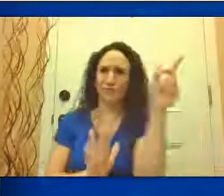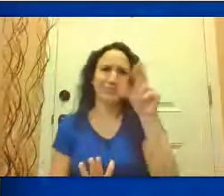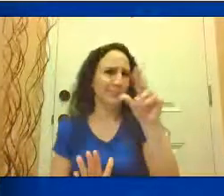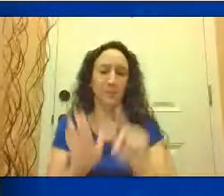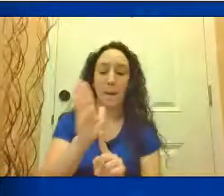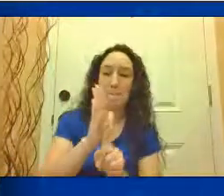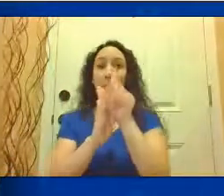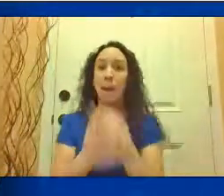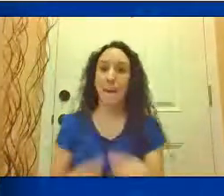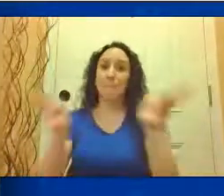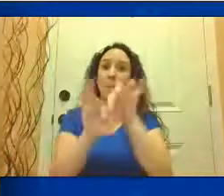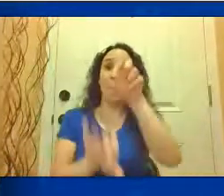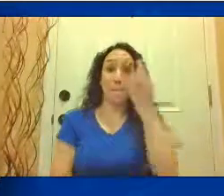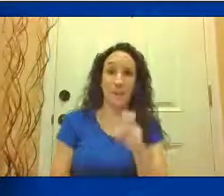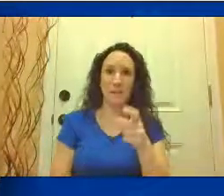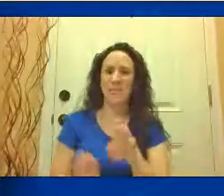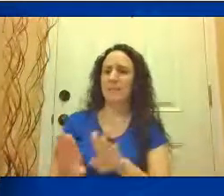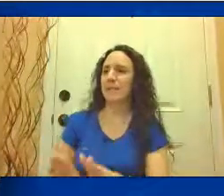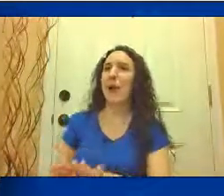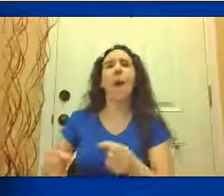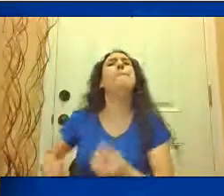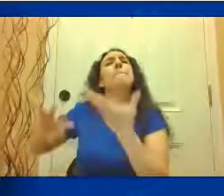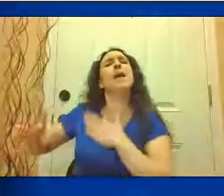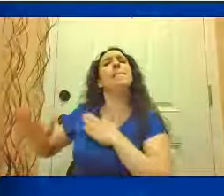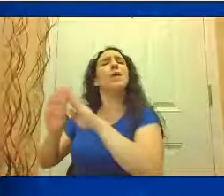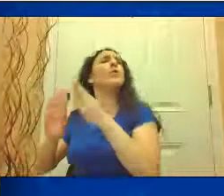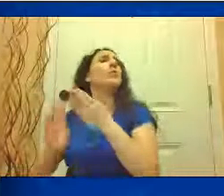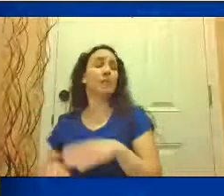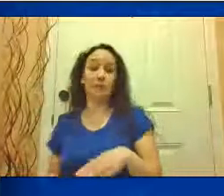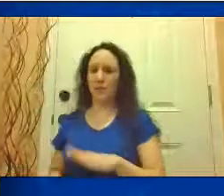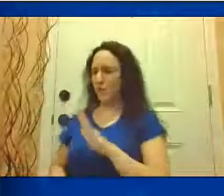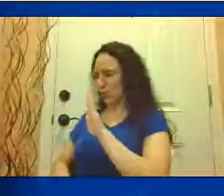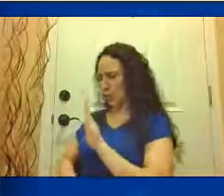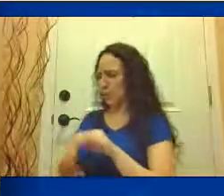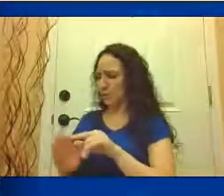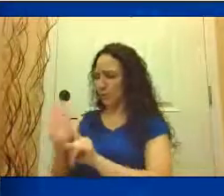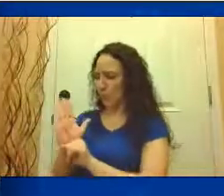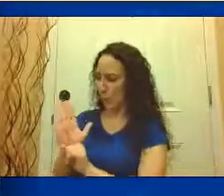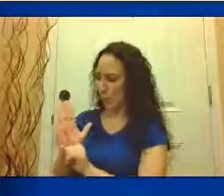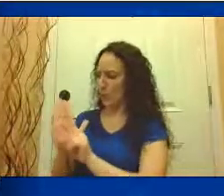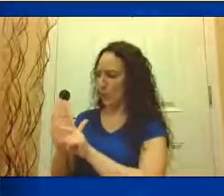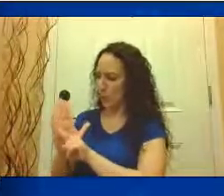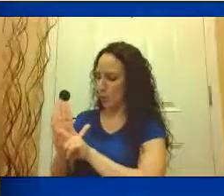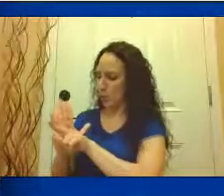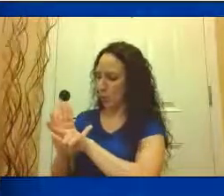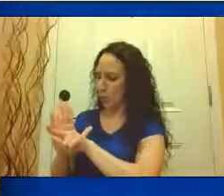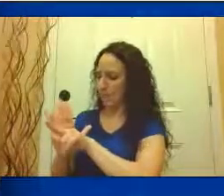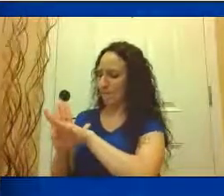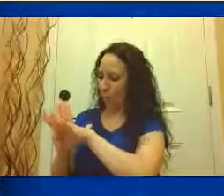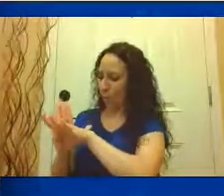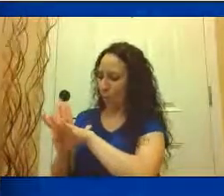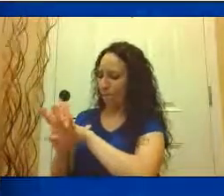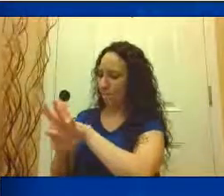pine cones tall is my door, brother? Let's see. Your door is 1, 2,